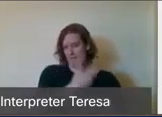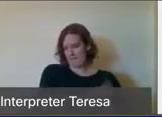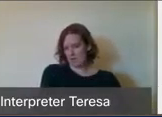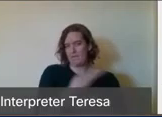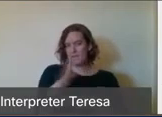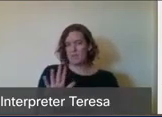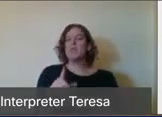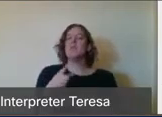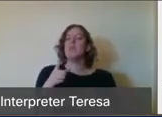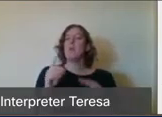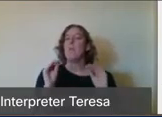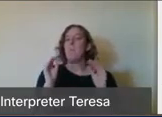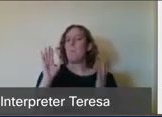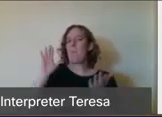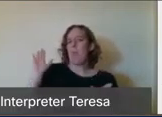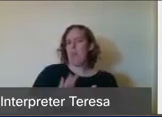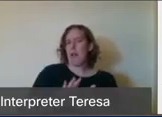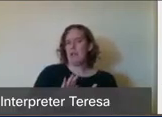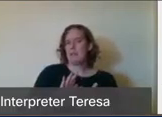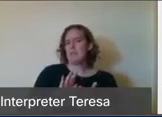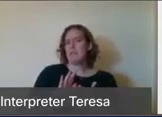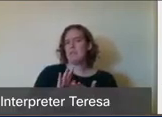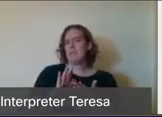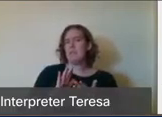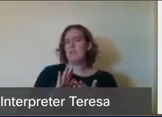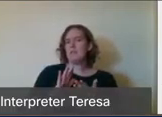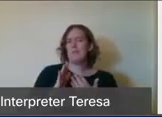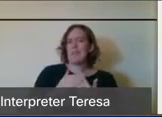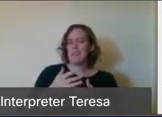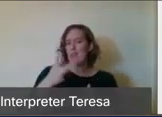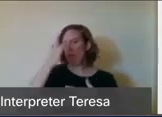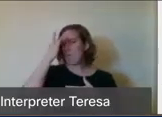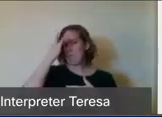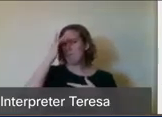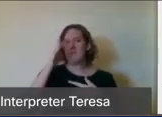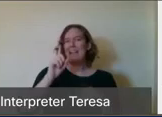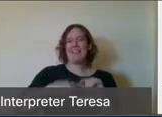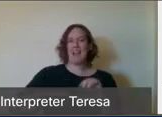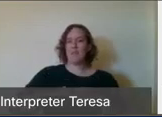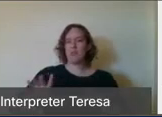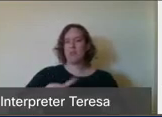are far less likely to get that disease and can't spread it to others.